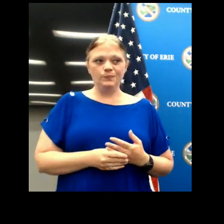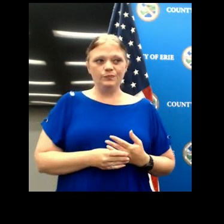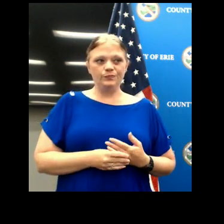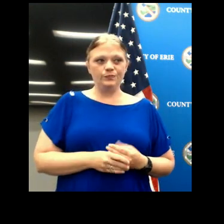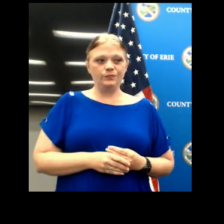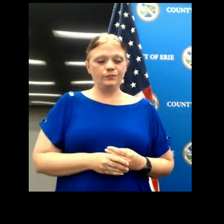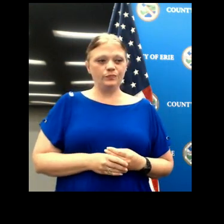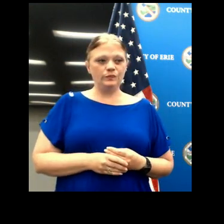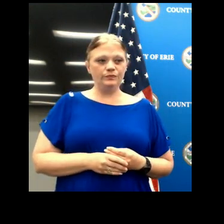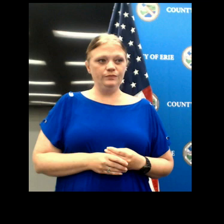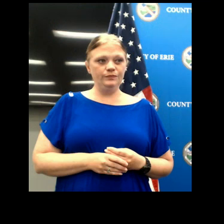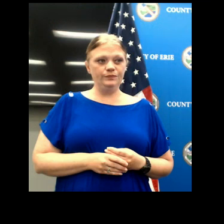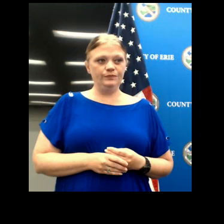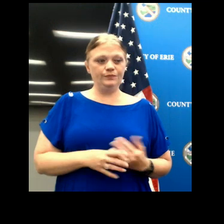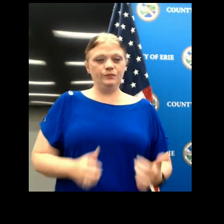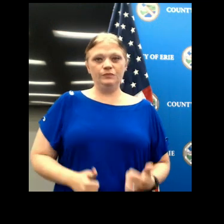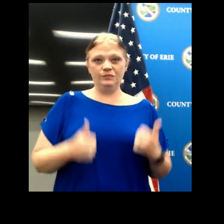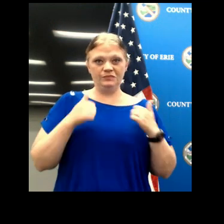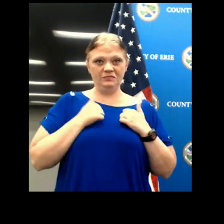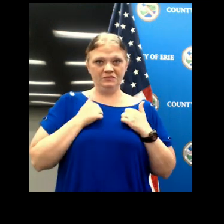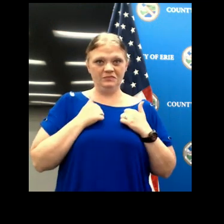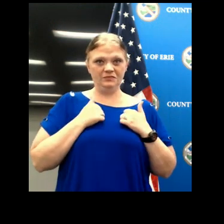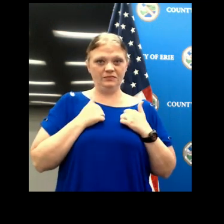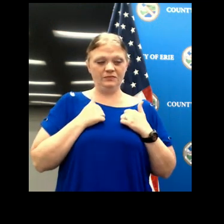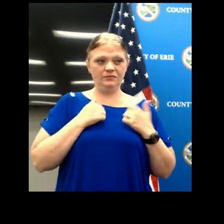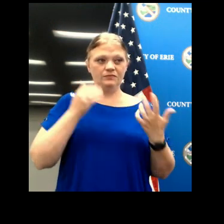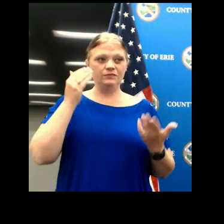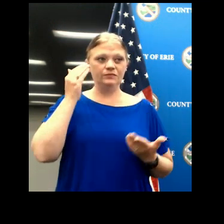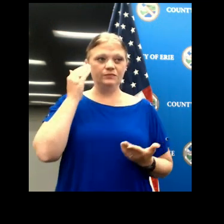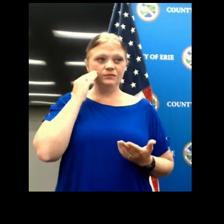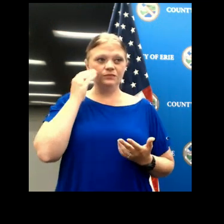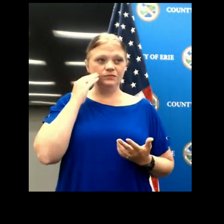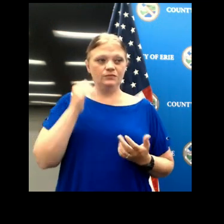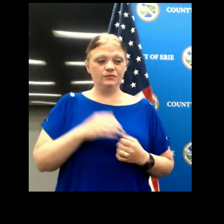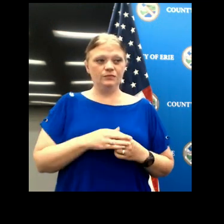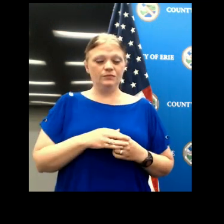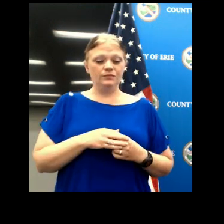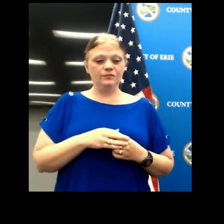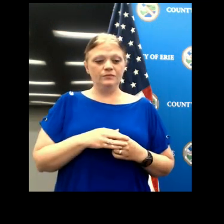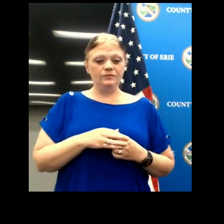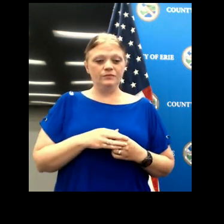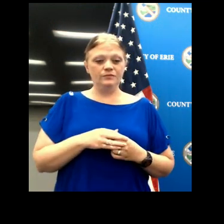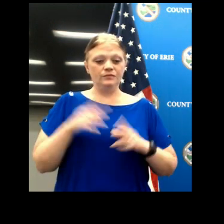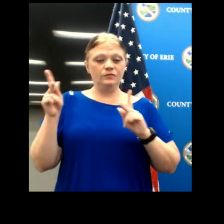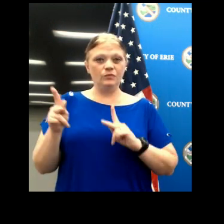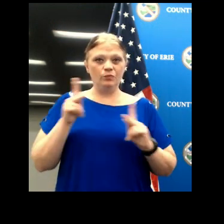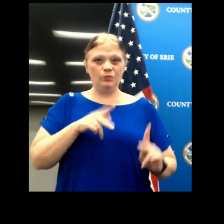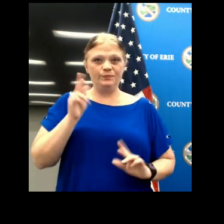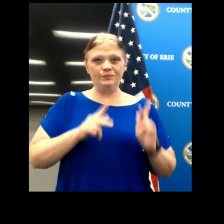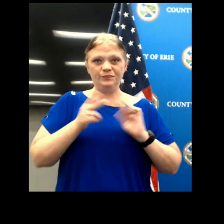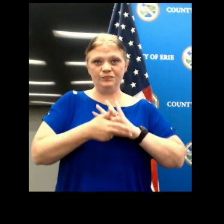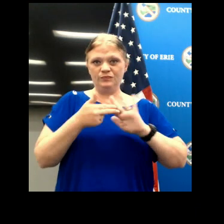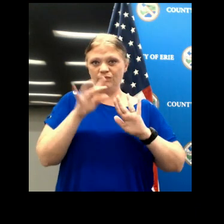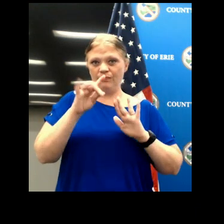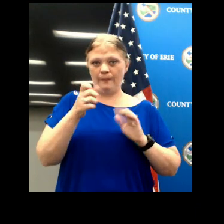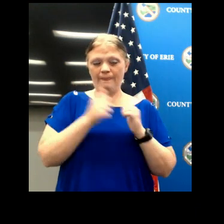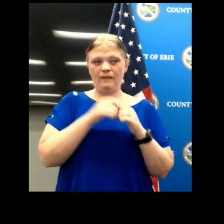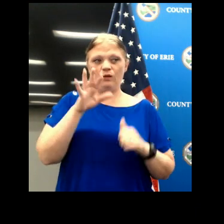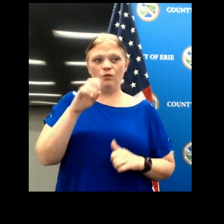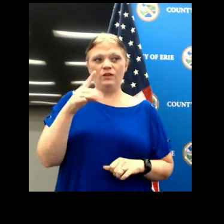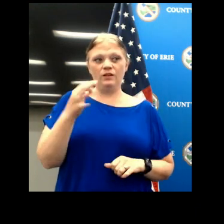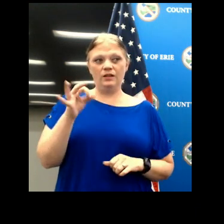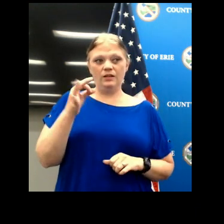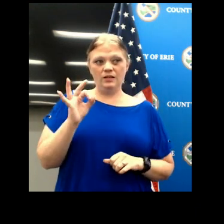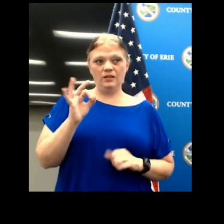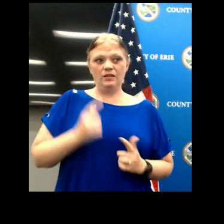at residences, we know that the proportion of people who were diagnosed with COVID-19